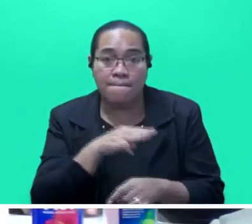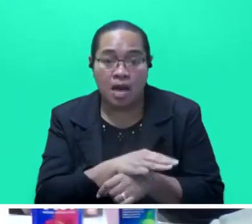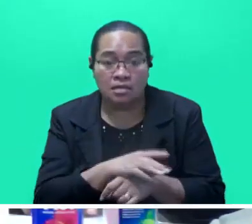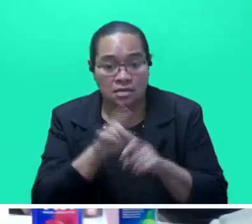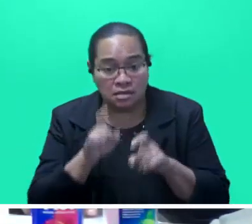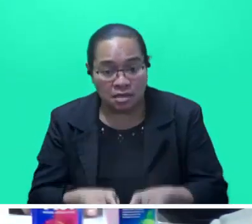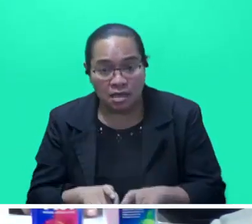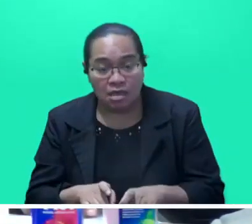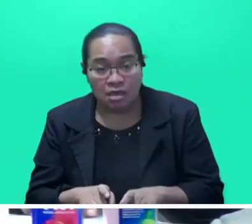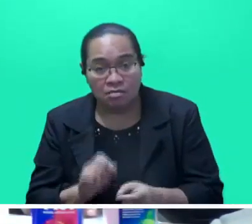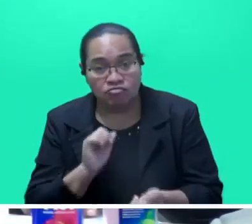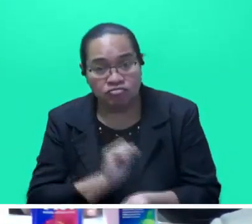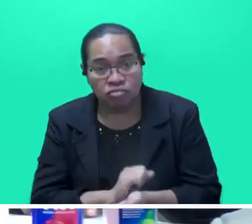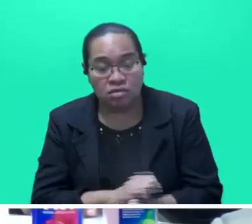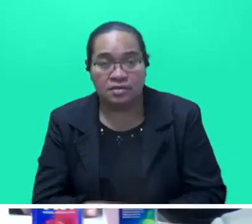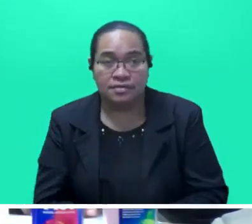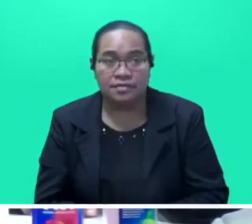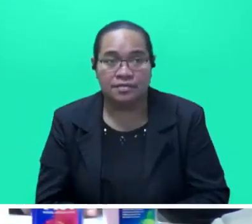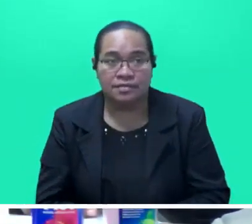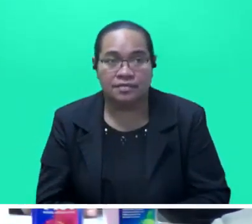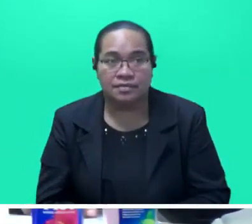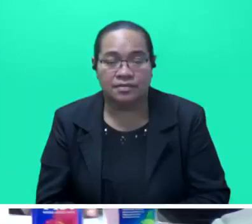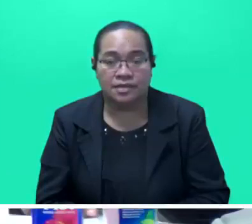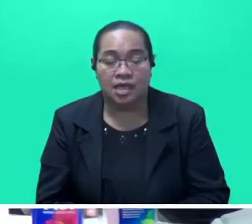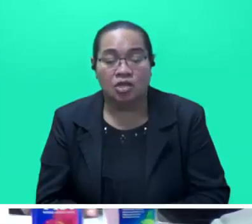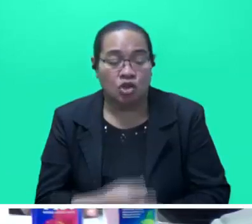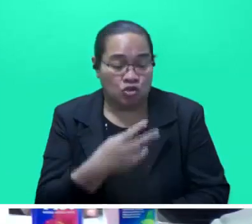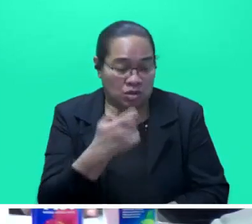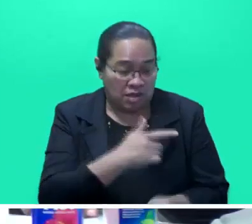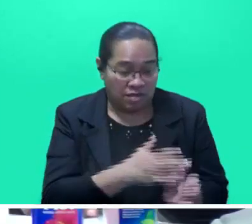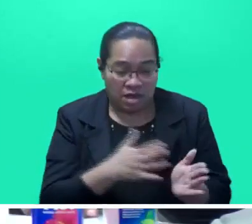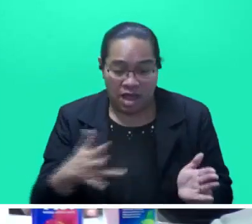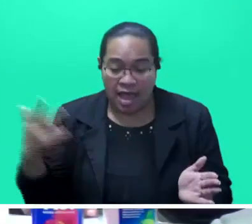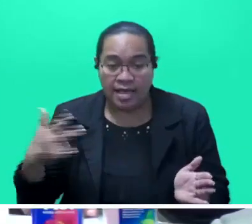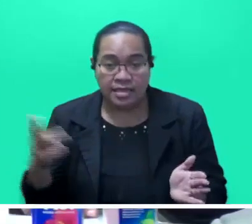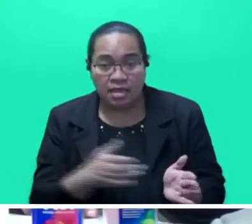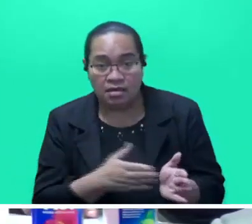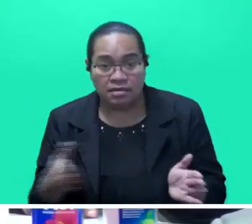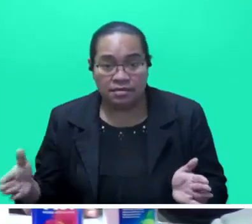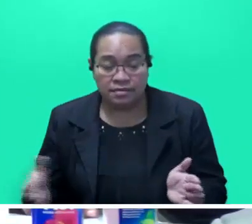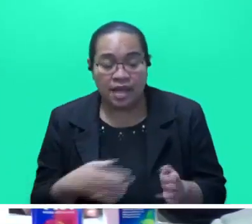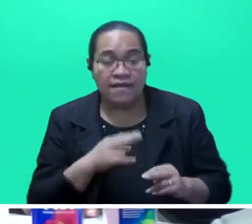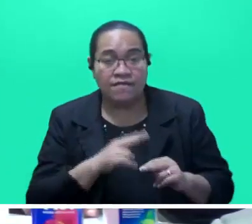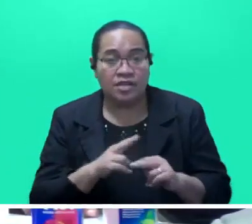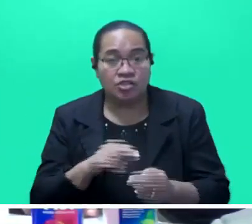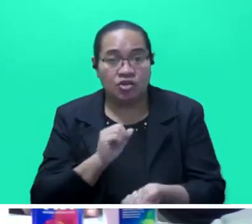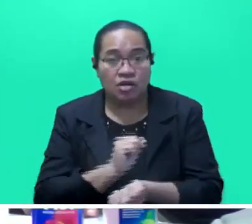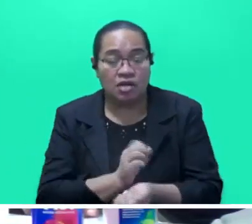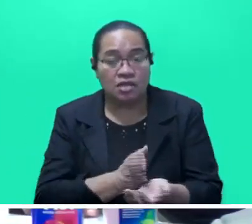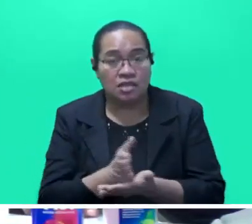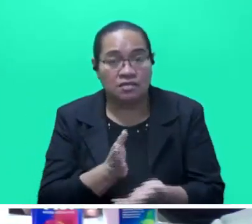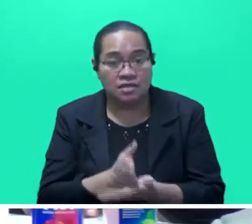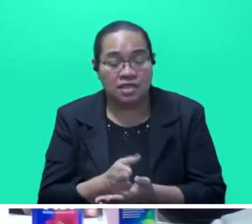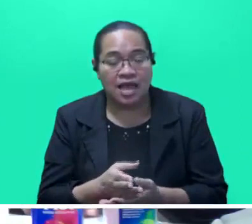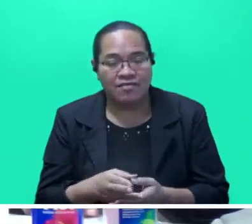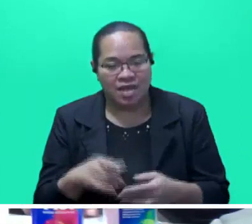her initial discharge date. For the 2017-2018 period, the Fiji Correction Service had implemented